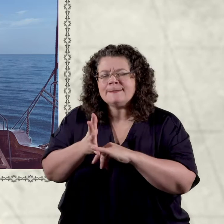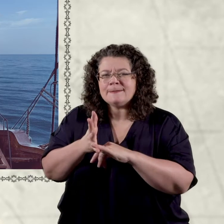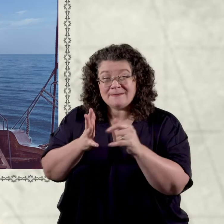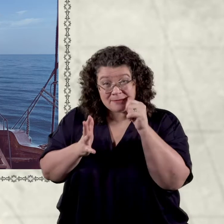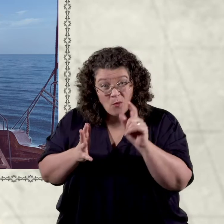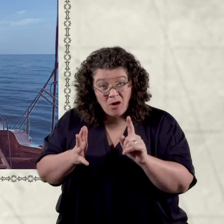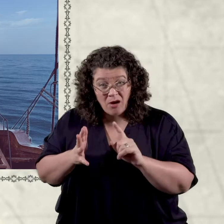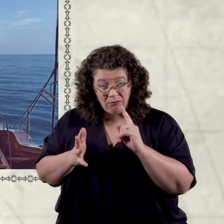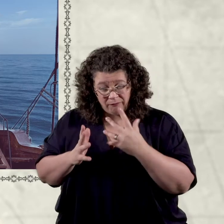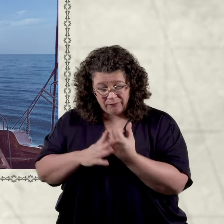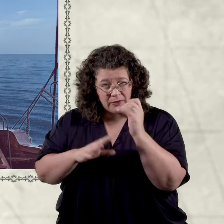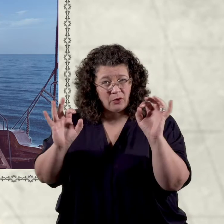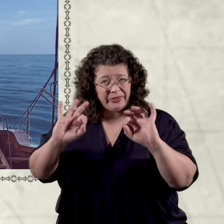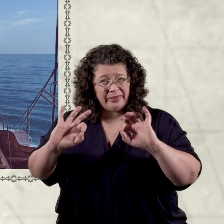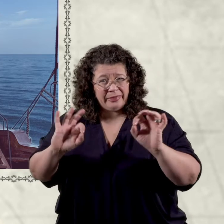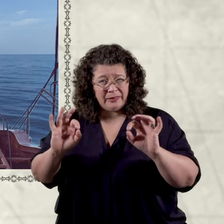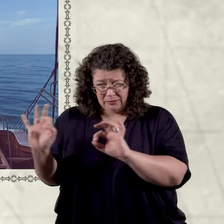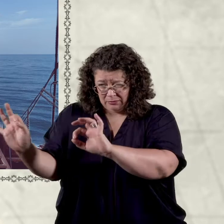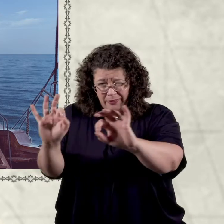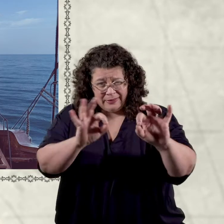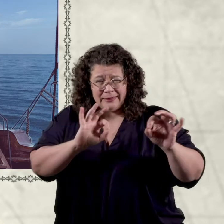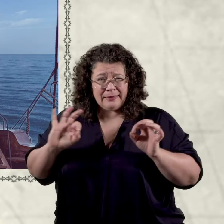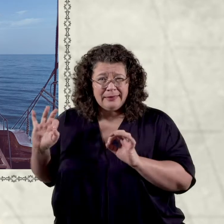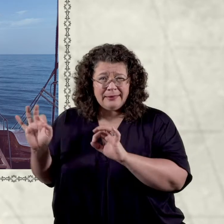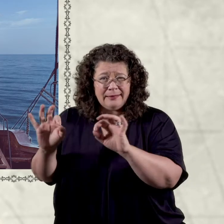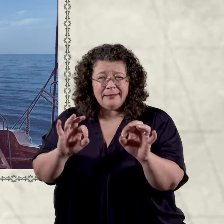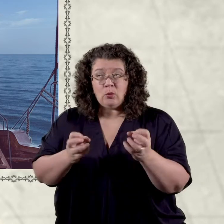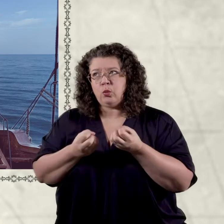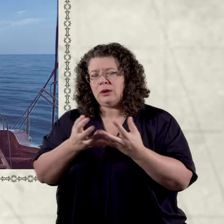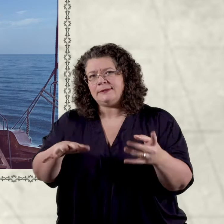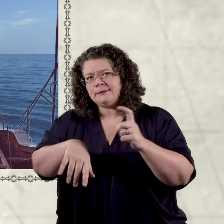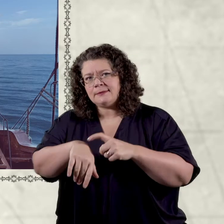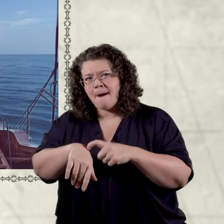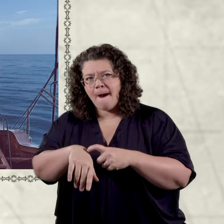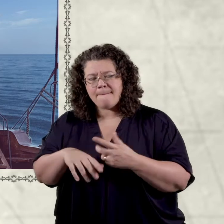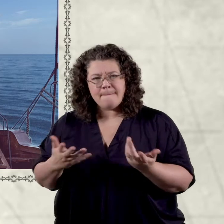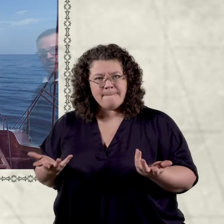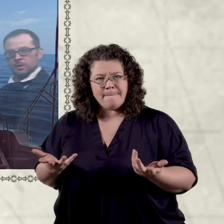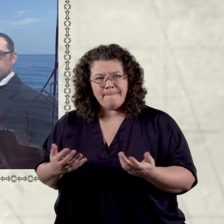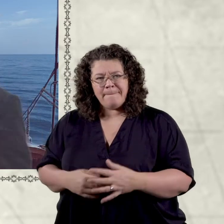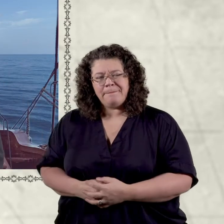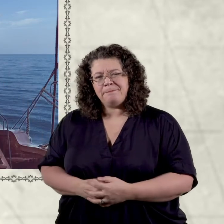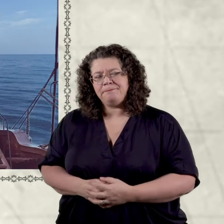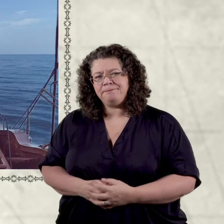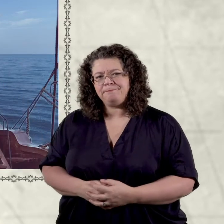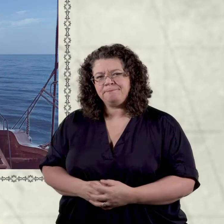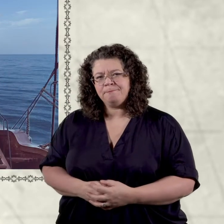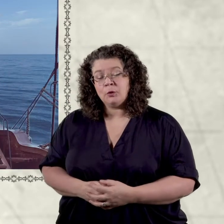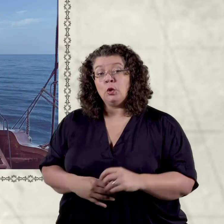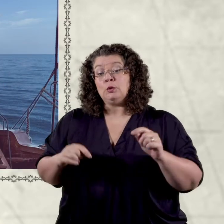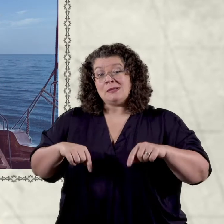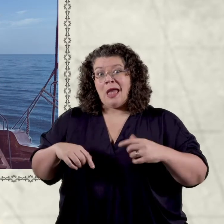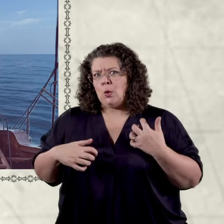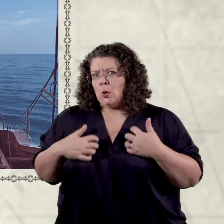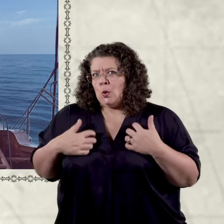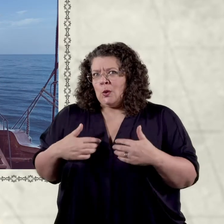They didn't find nits on any of them. So, a bit of a waste of time really, wasn't it, captain? Today was a